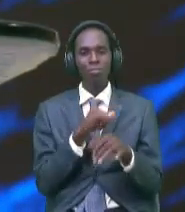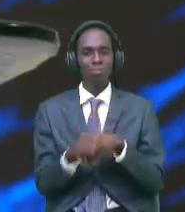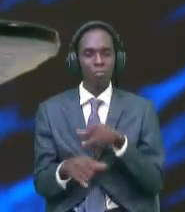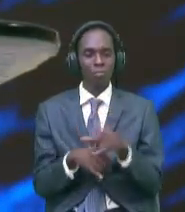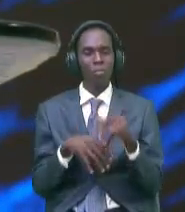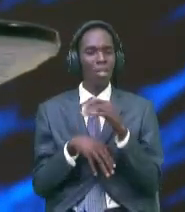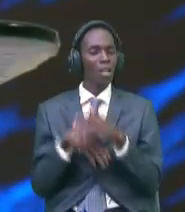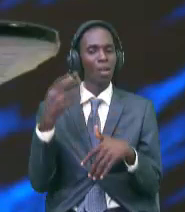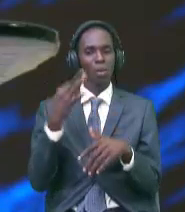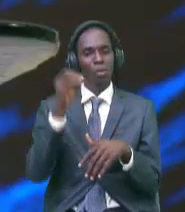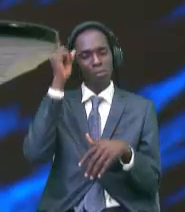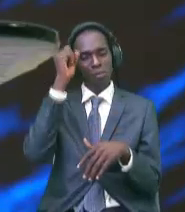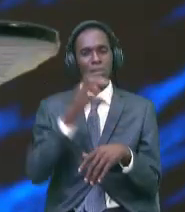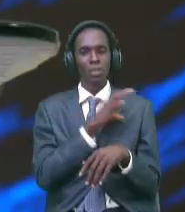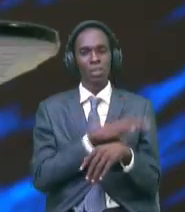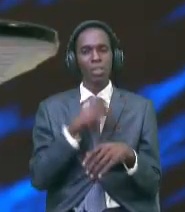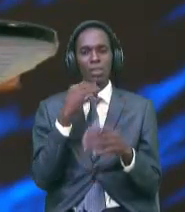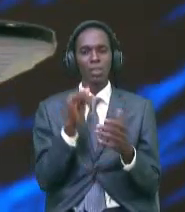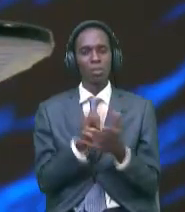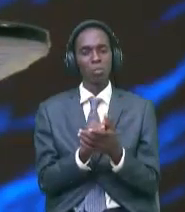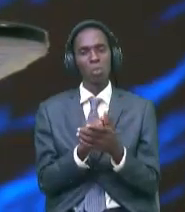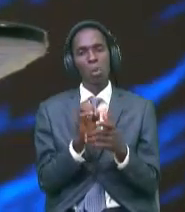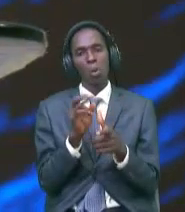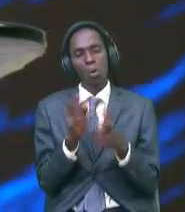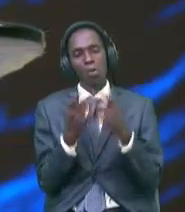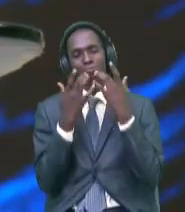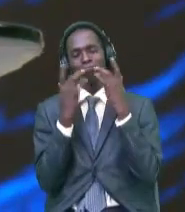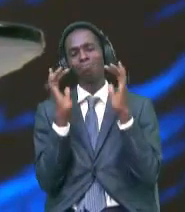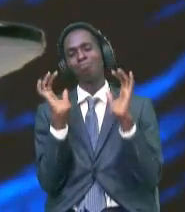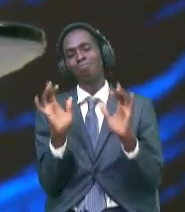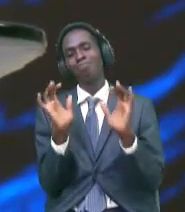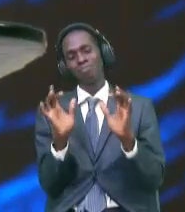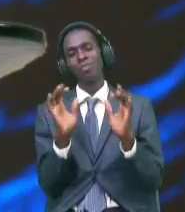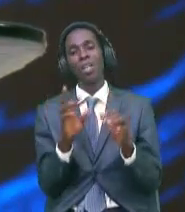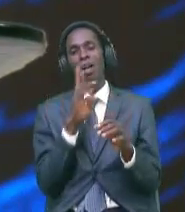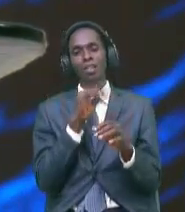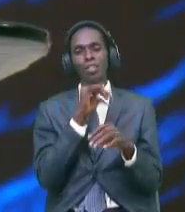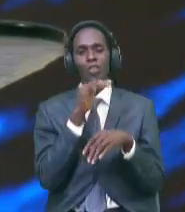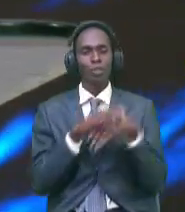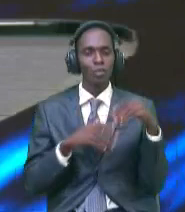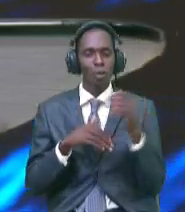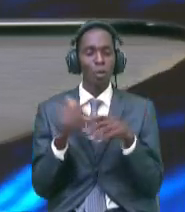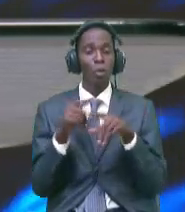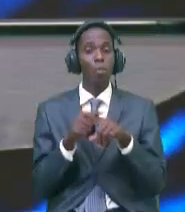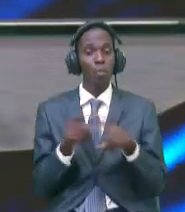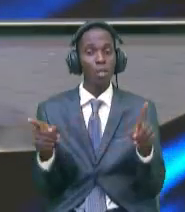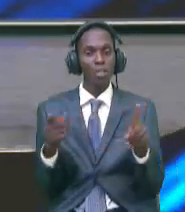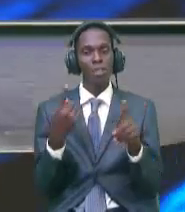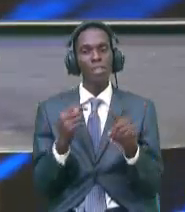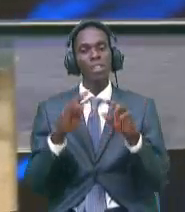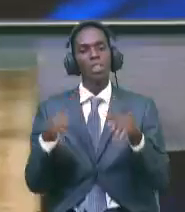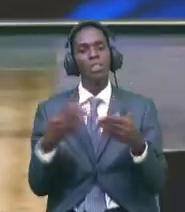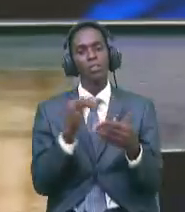of his character. It says, not jesting, which are not convenient, but rather the